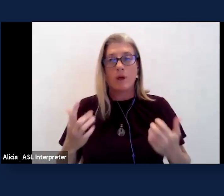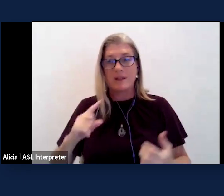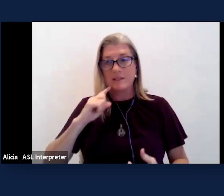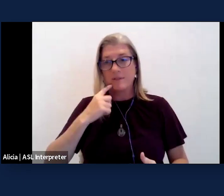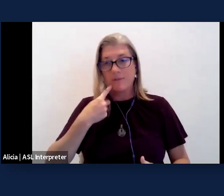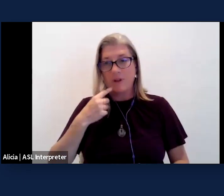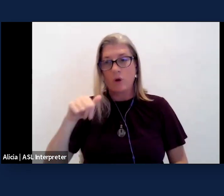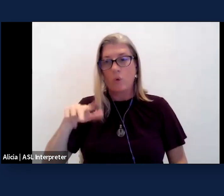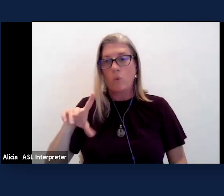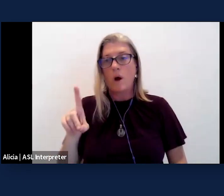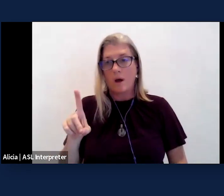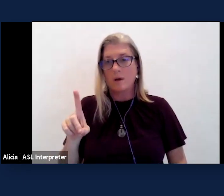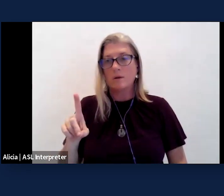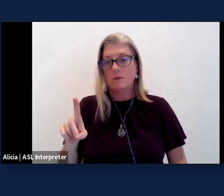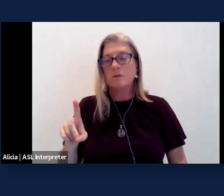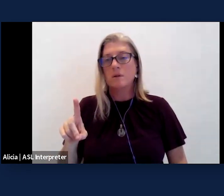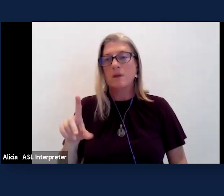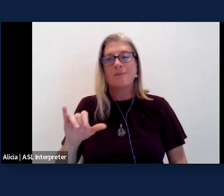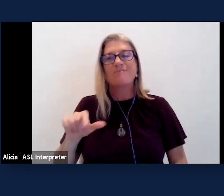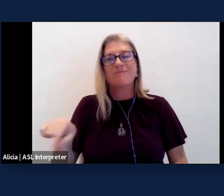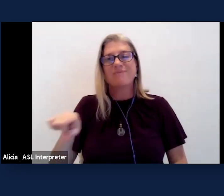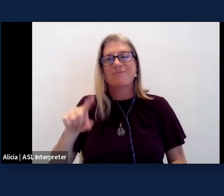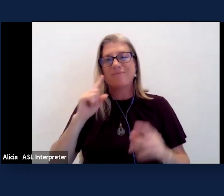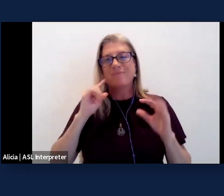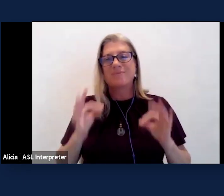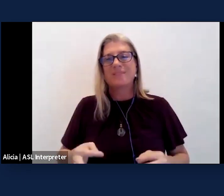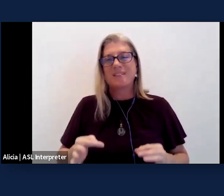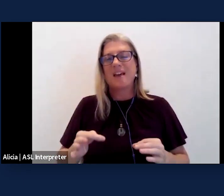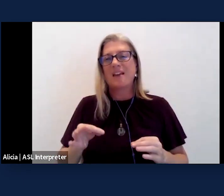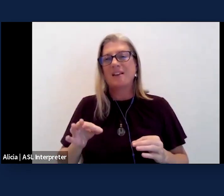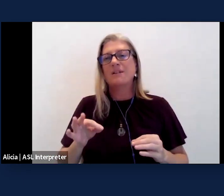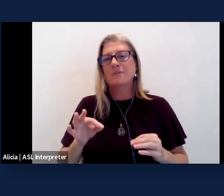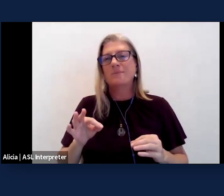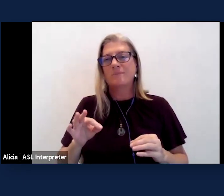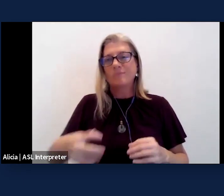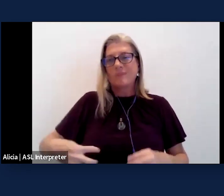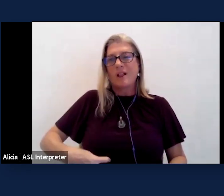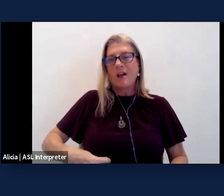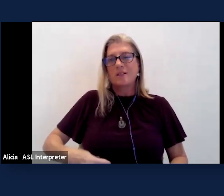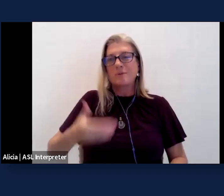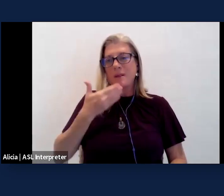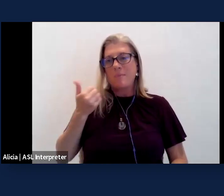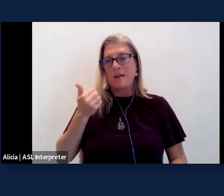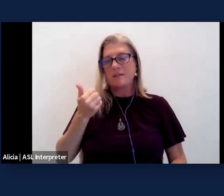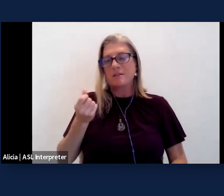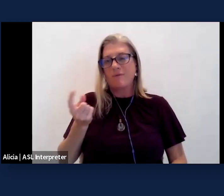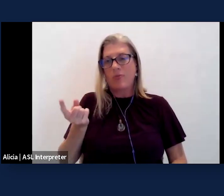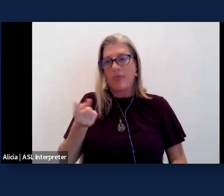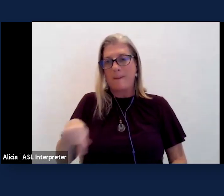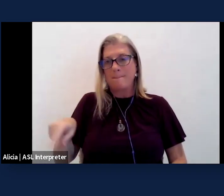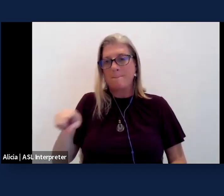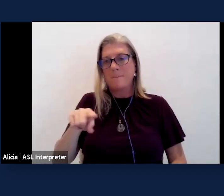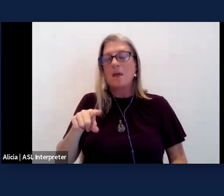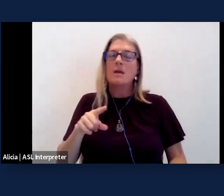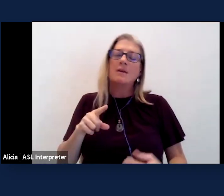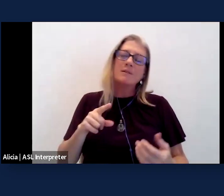quadriplegia who decide that colostomy is best for them. And that's oftentimes after